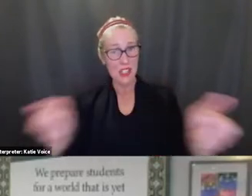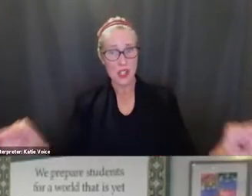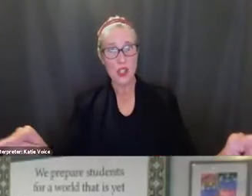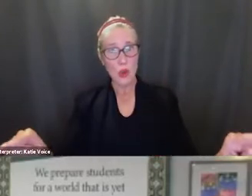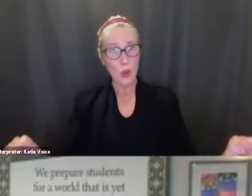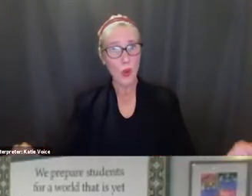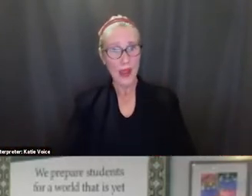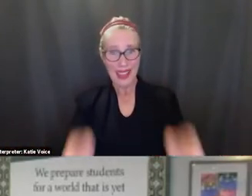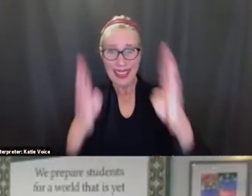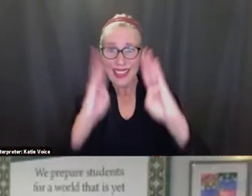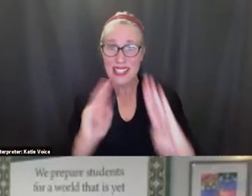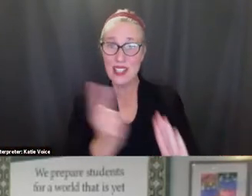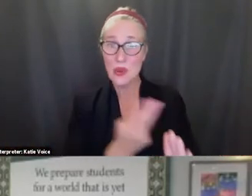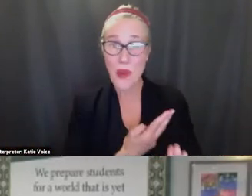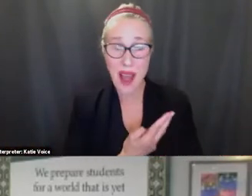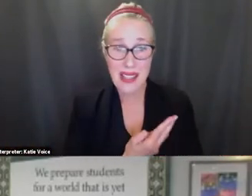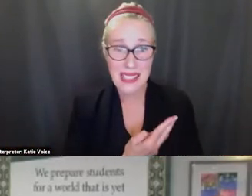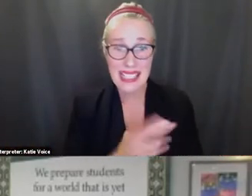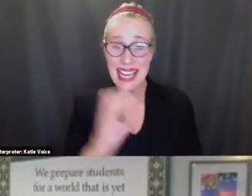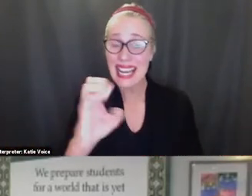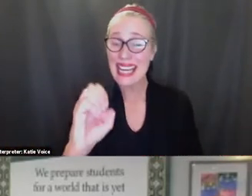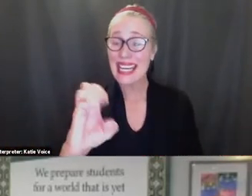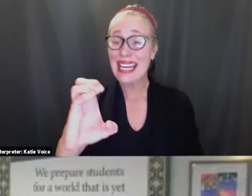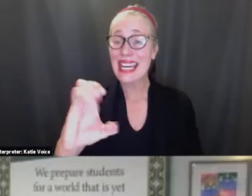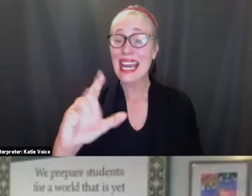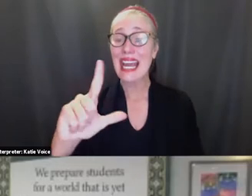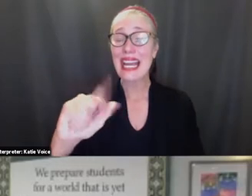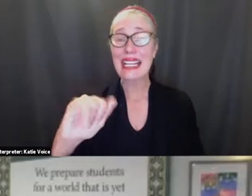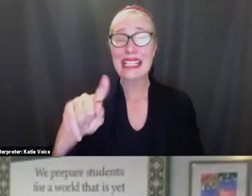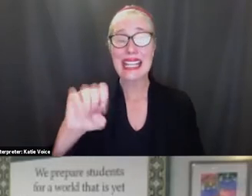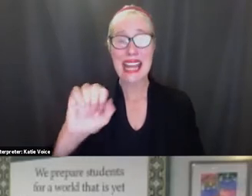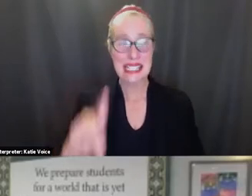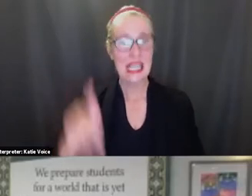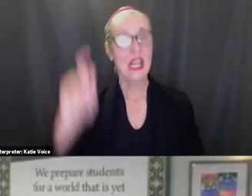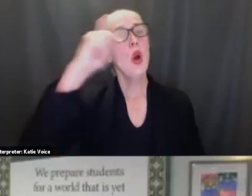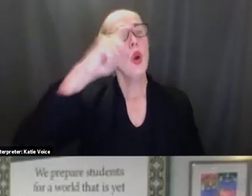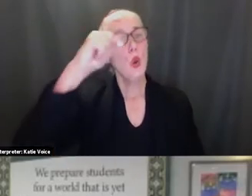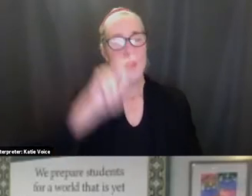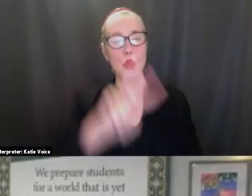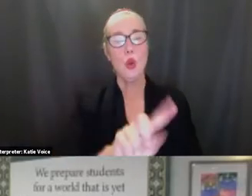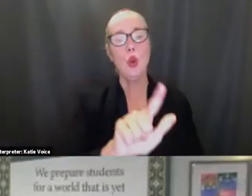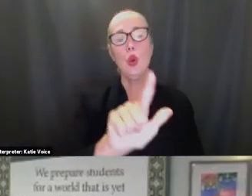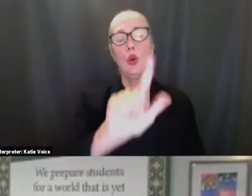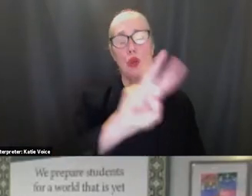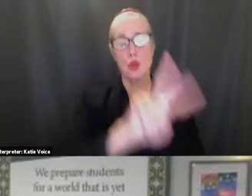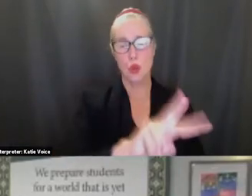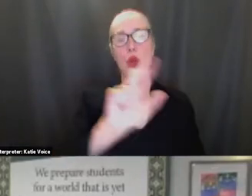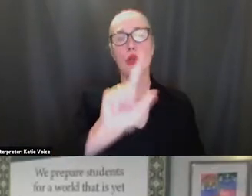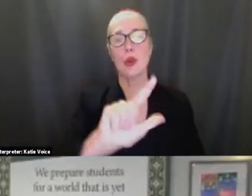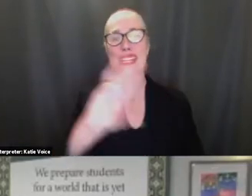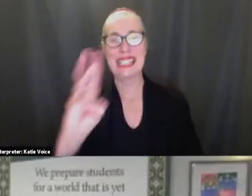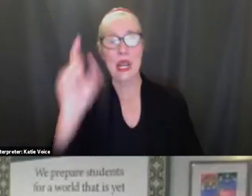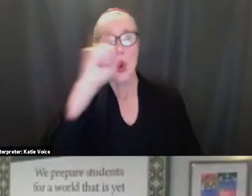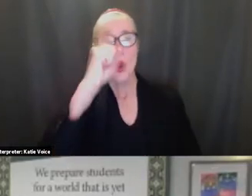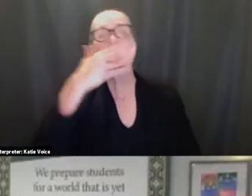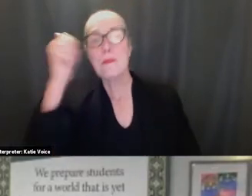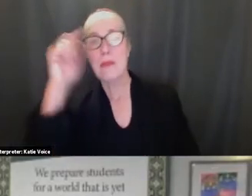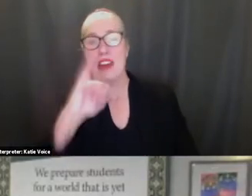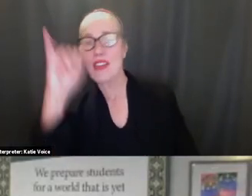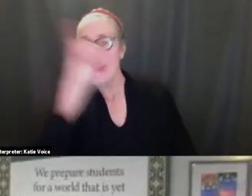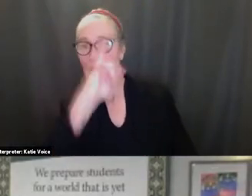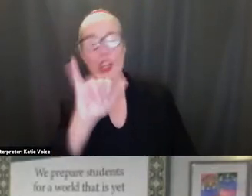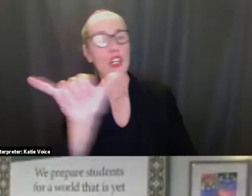us ecclesiastes 2 26 wisdom is better than foolishness just as light is better than